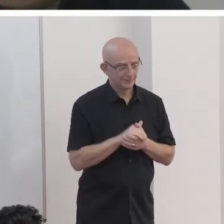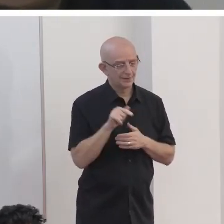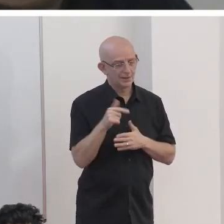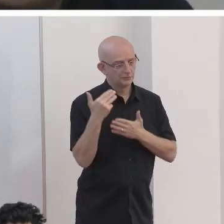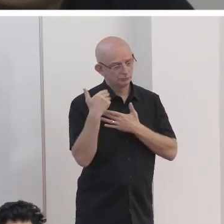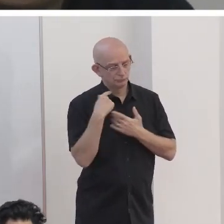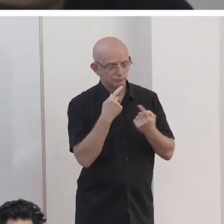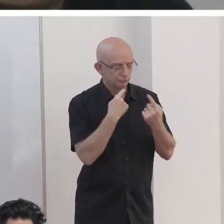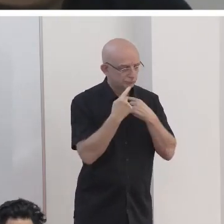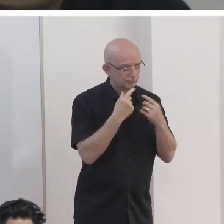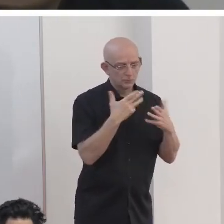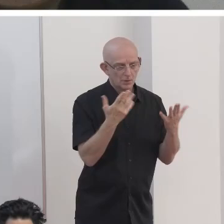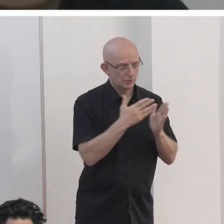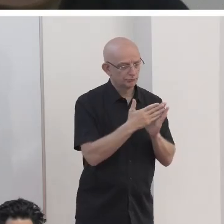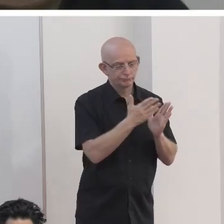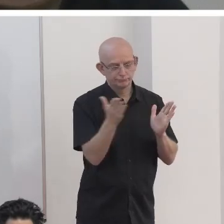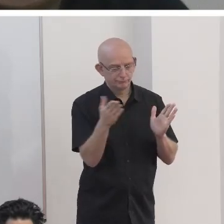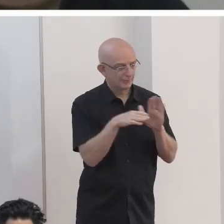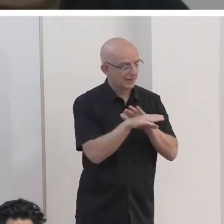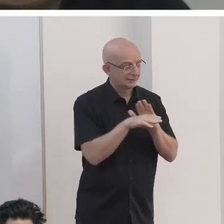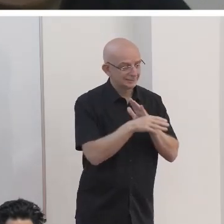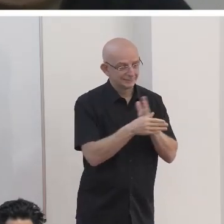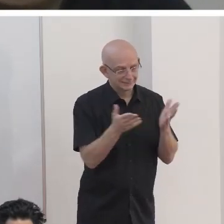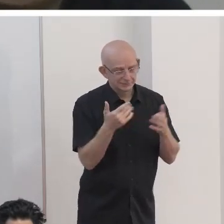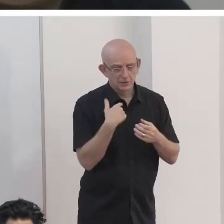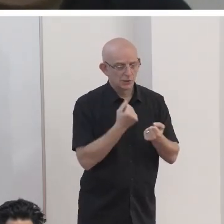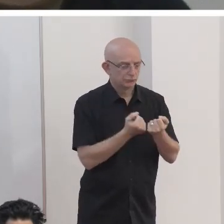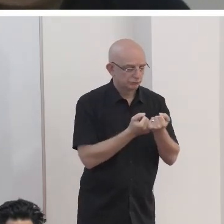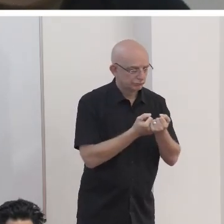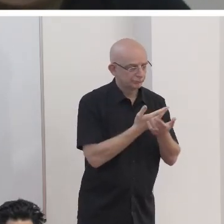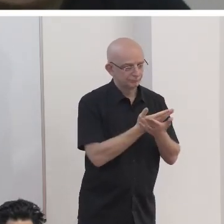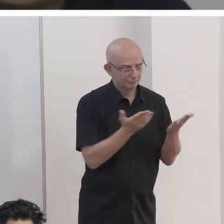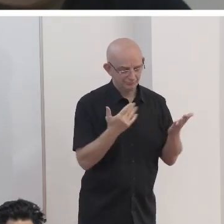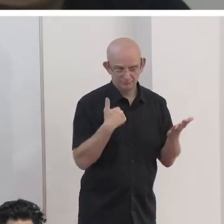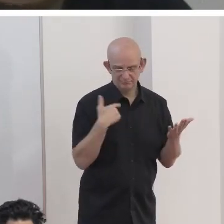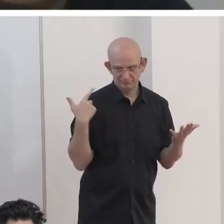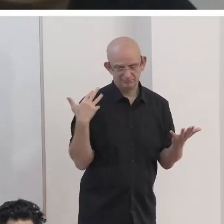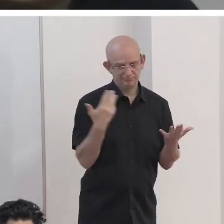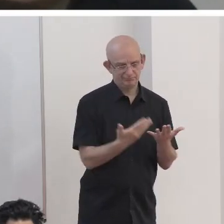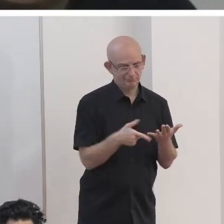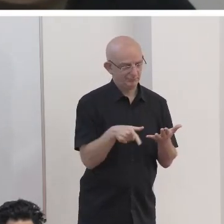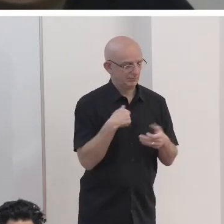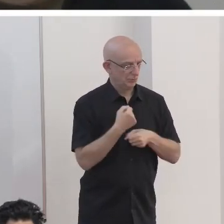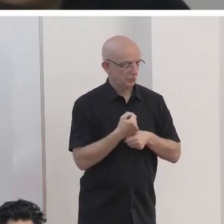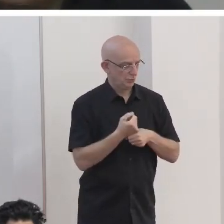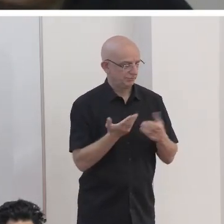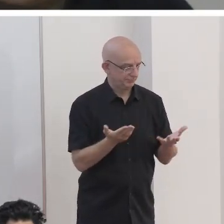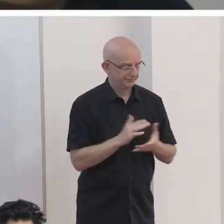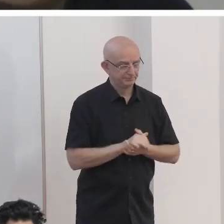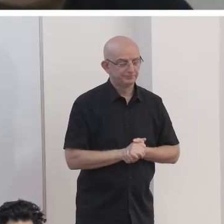have. Okay, so let's switch on to the topic. So I would like to ask